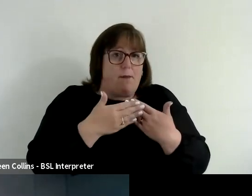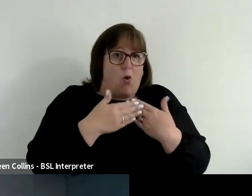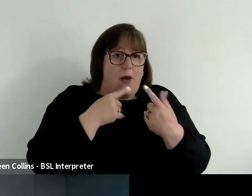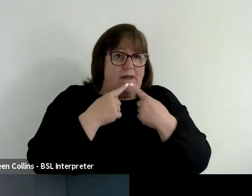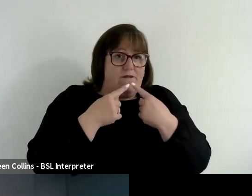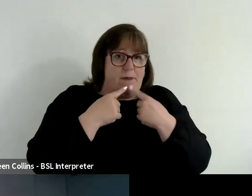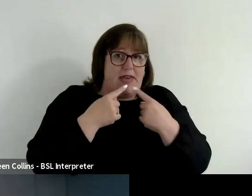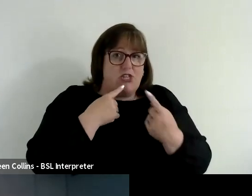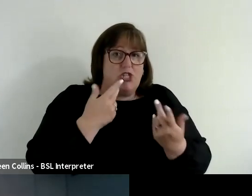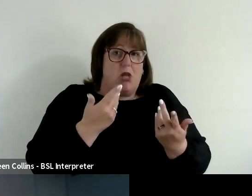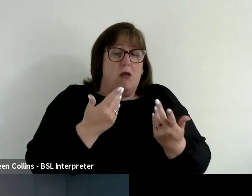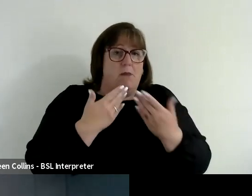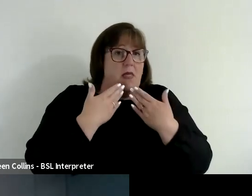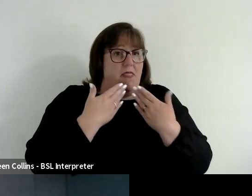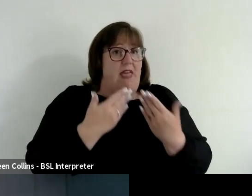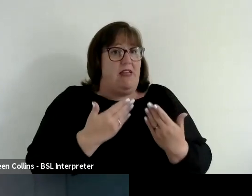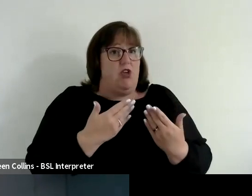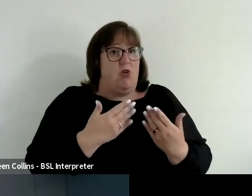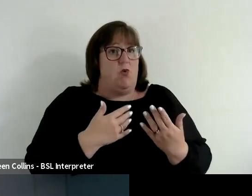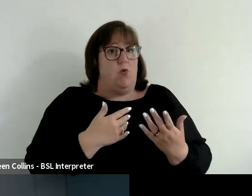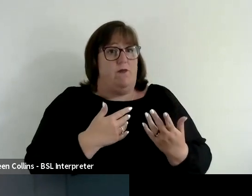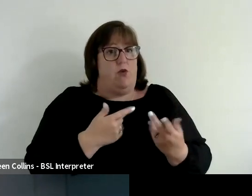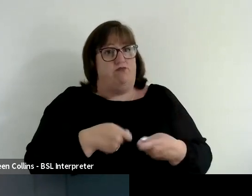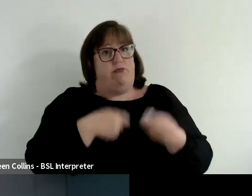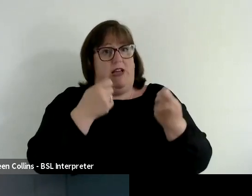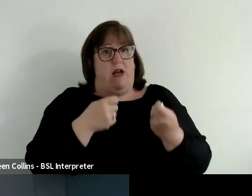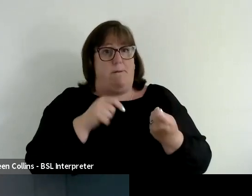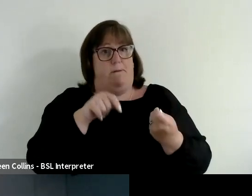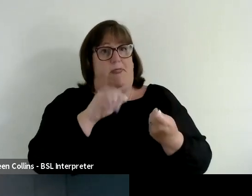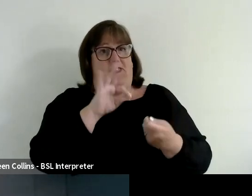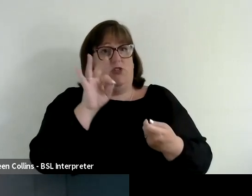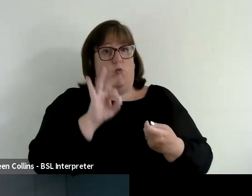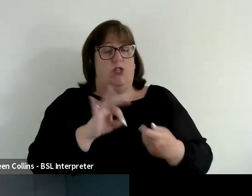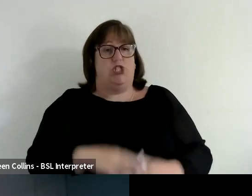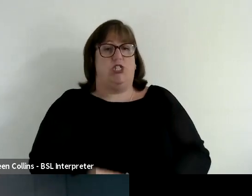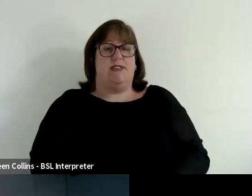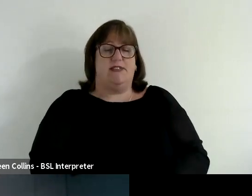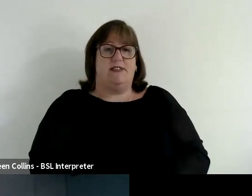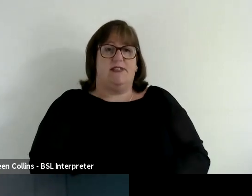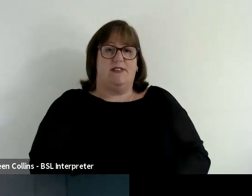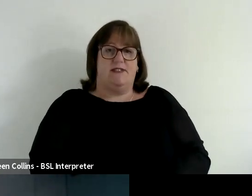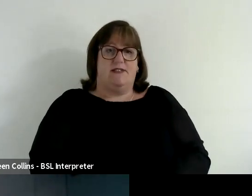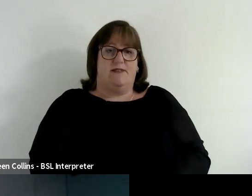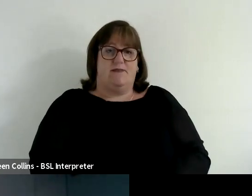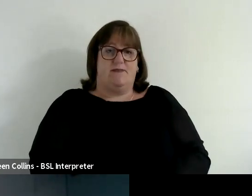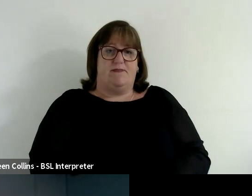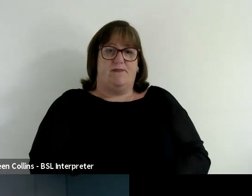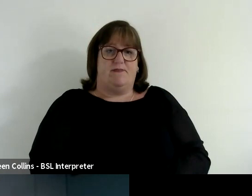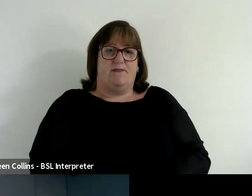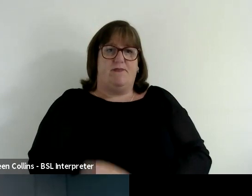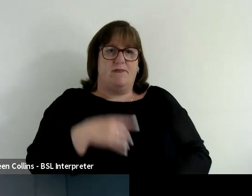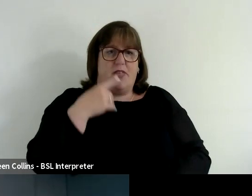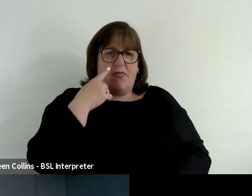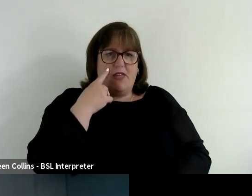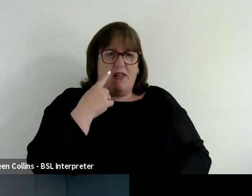thank you for putting that on my radar. Yeah, that's great. I was just about to say that's all. A quick question just come